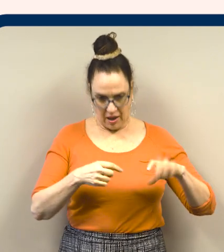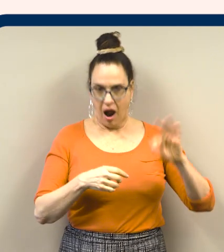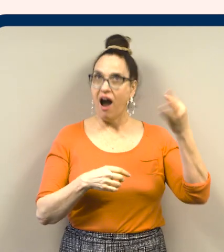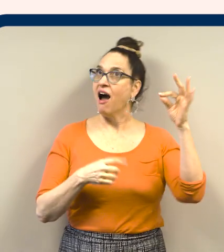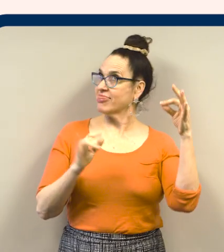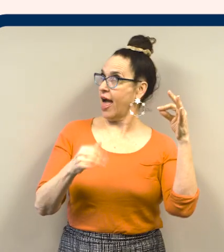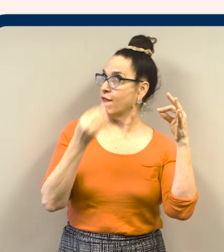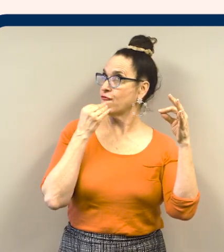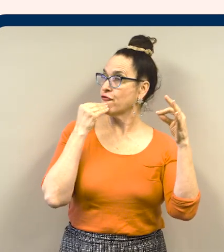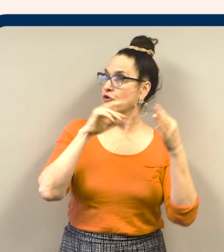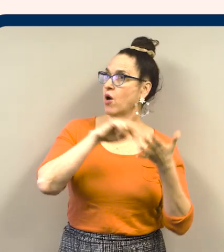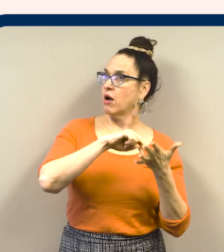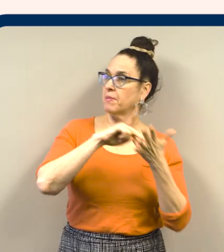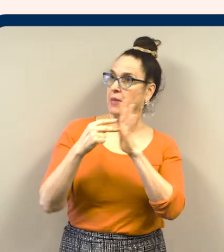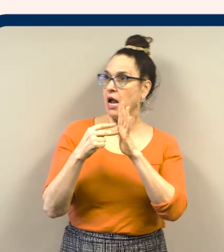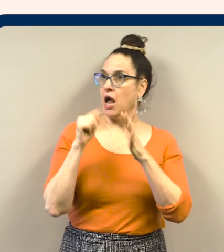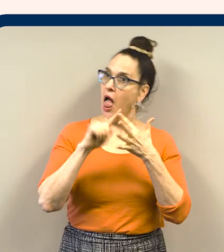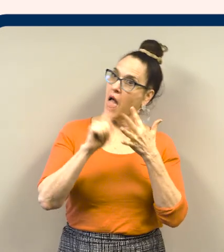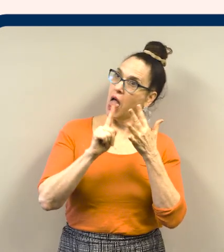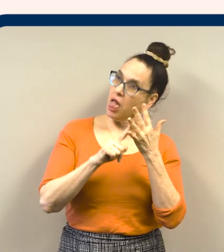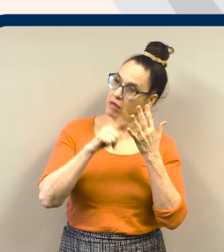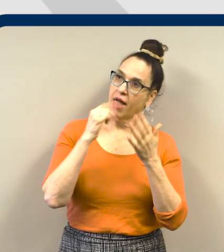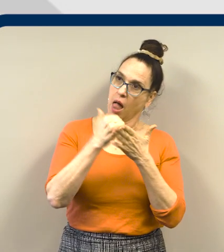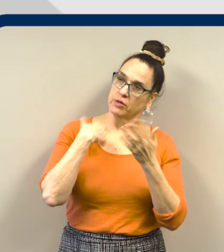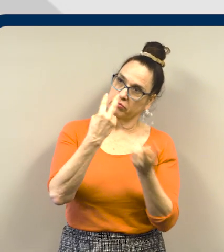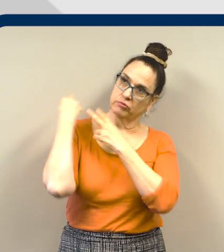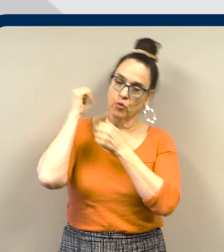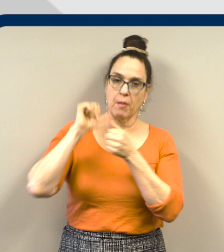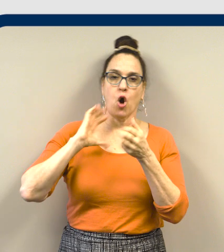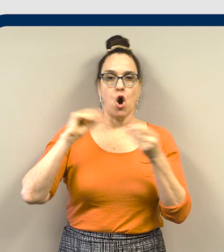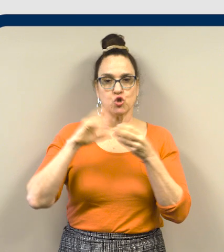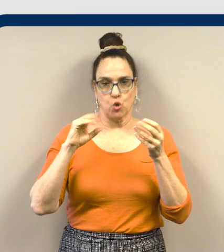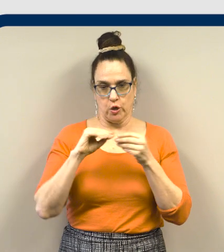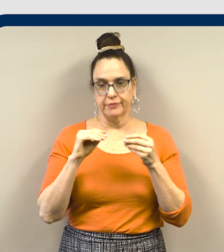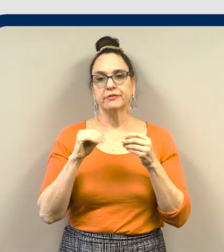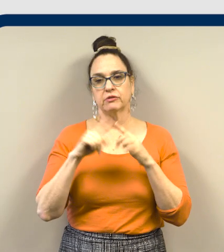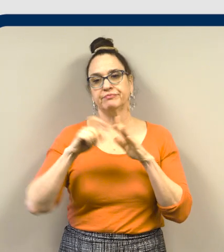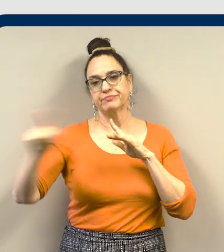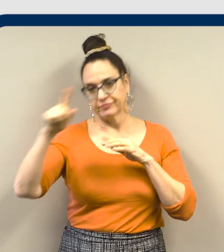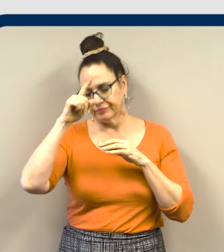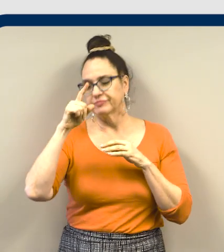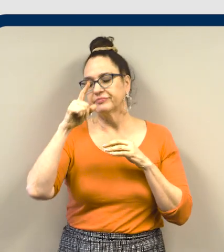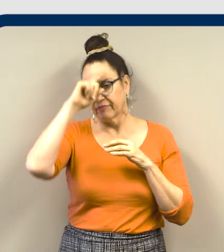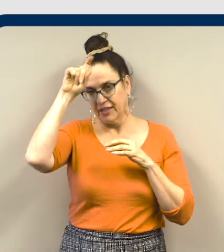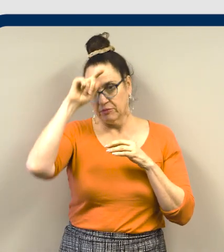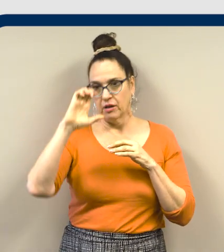during specific moments as we recount Exodus. These include charoset.